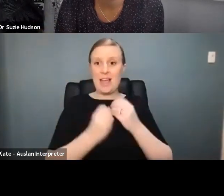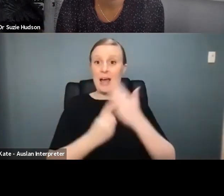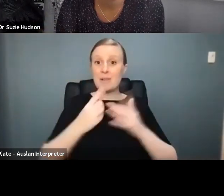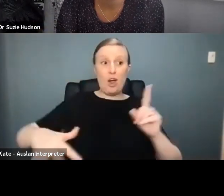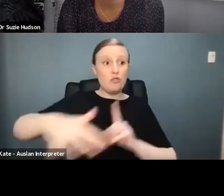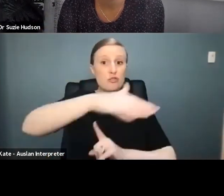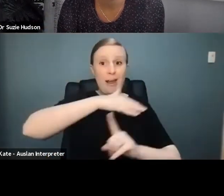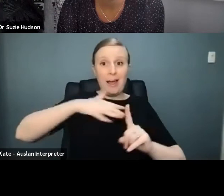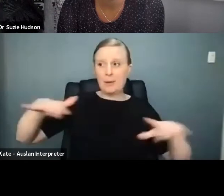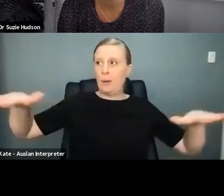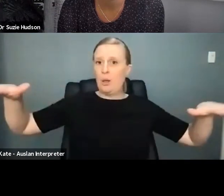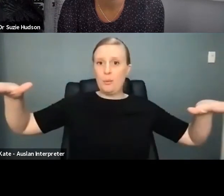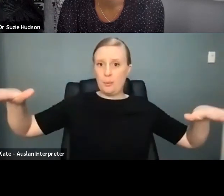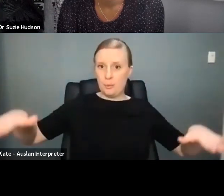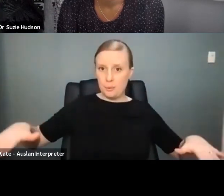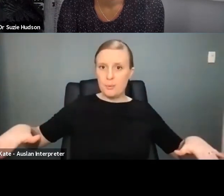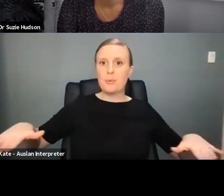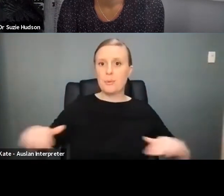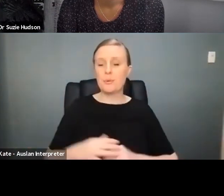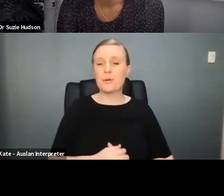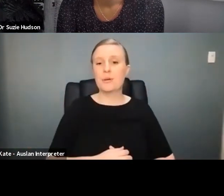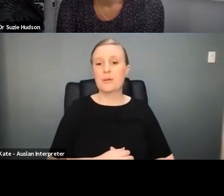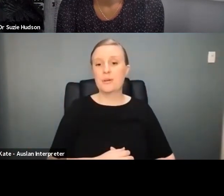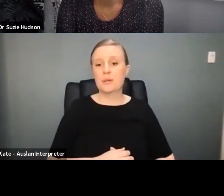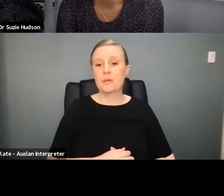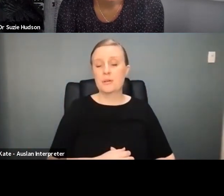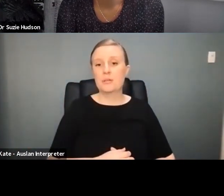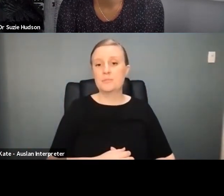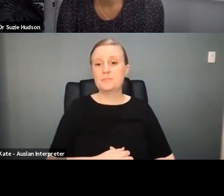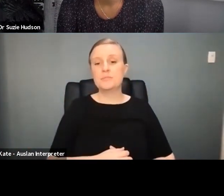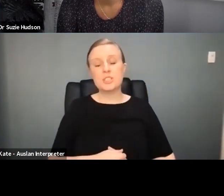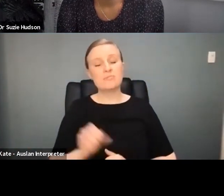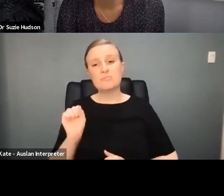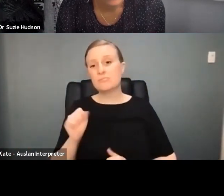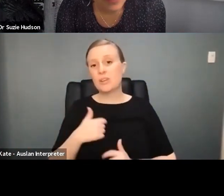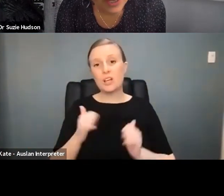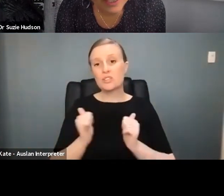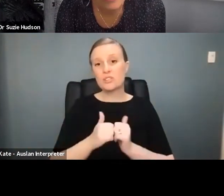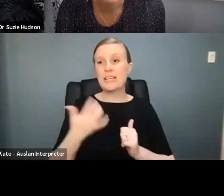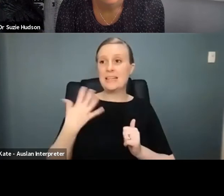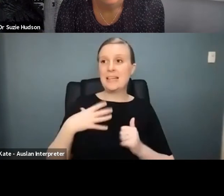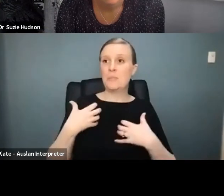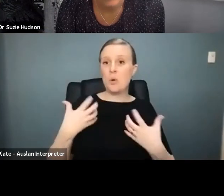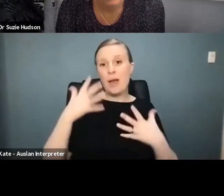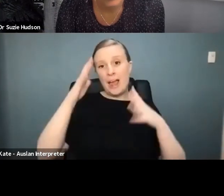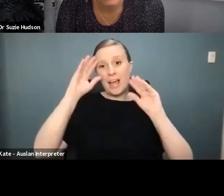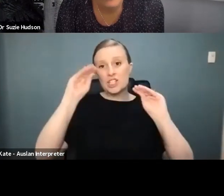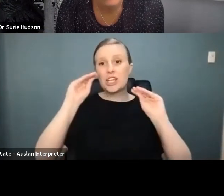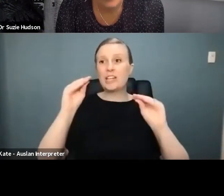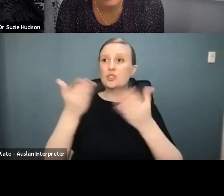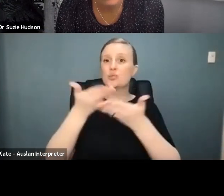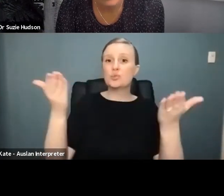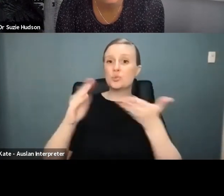so, yeah, I agree. I think there's still a necessity to educate the community more